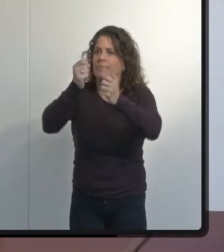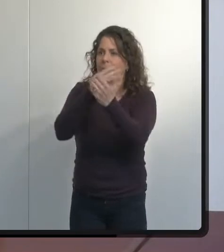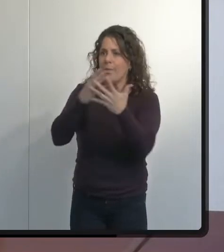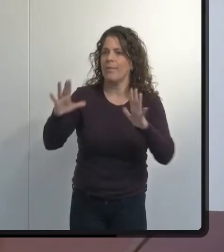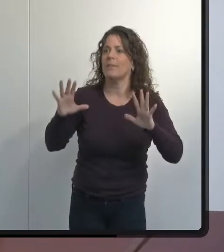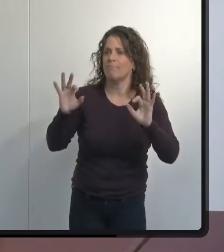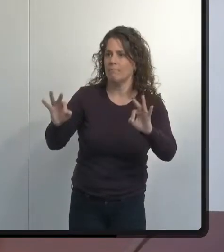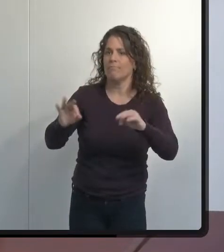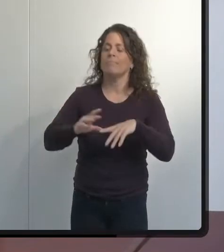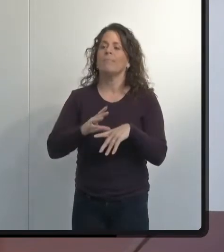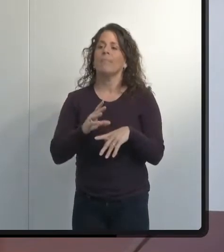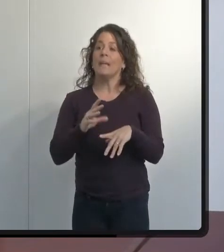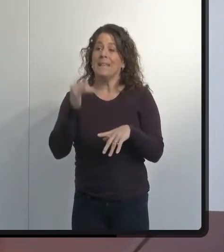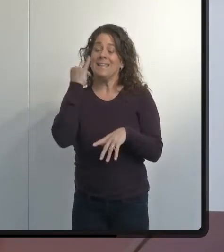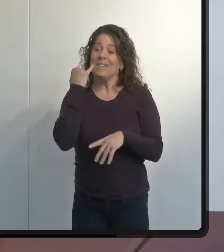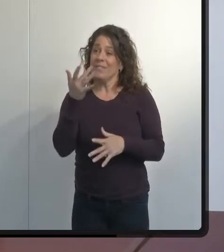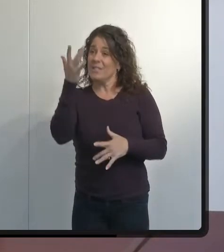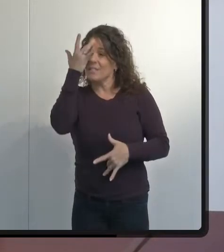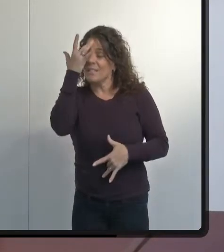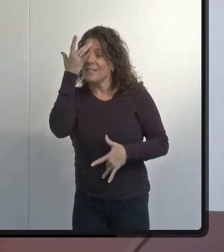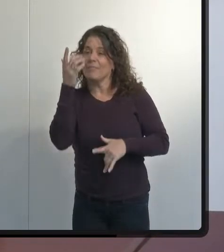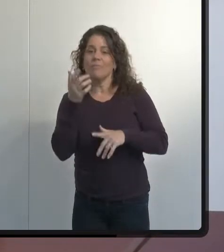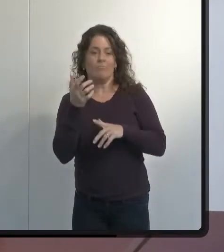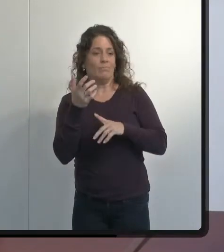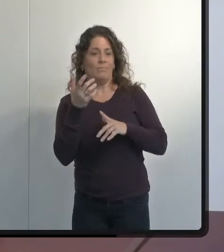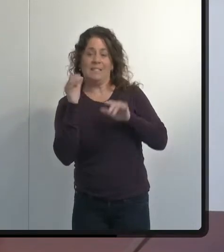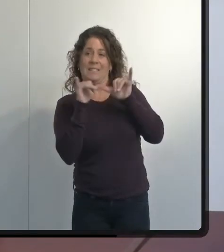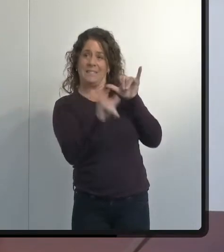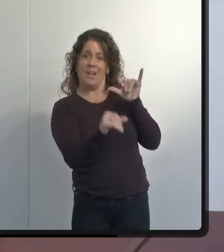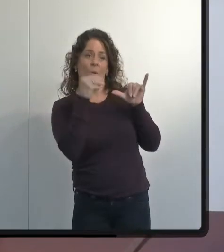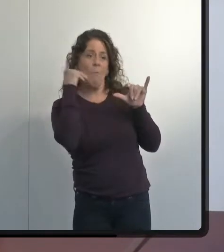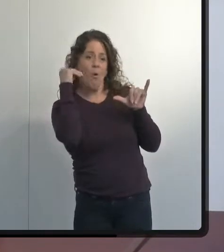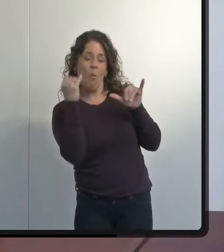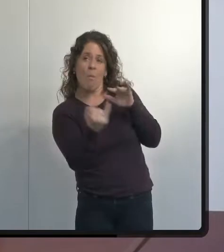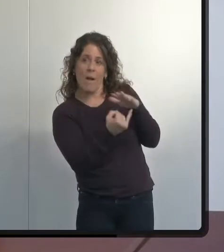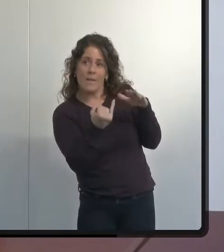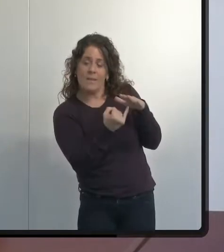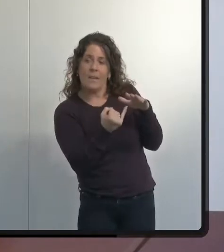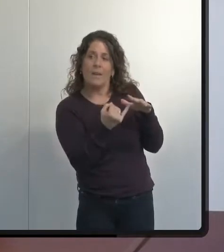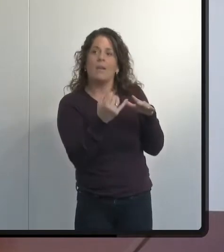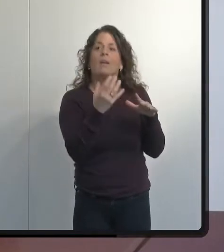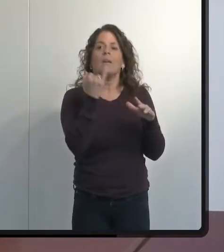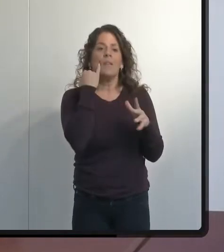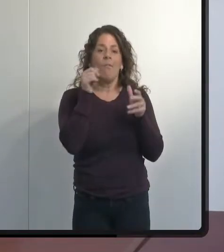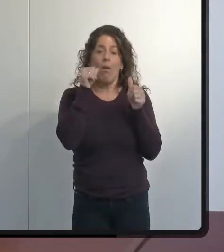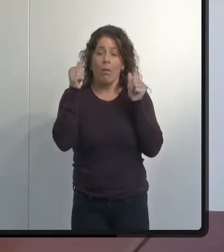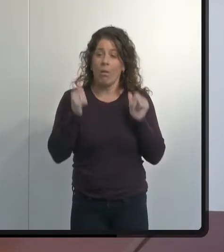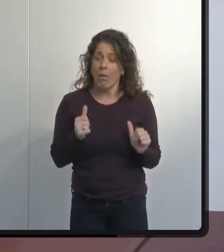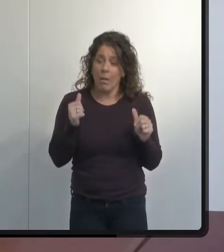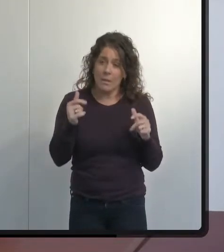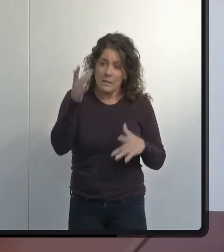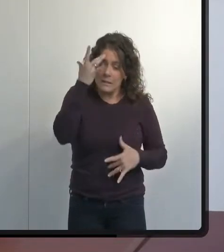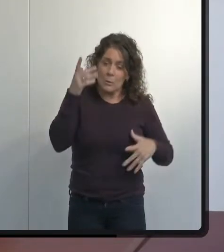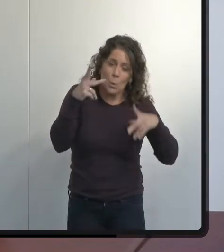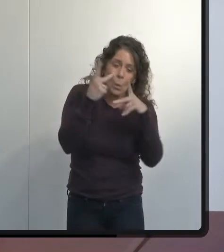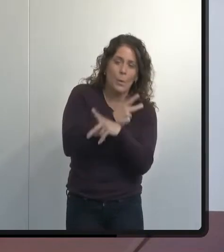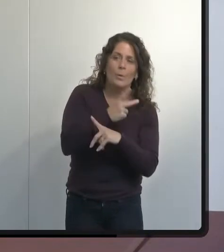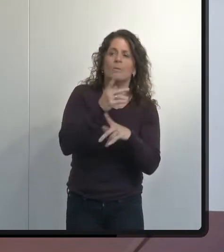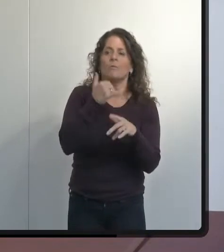isolate yourself at home. If your symptoms worsen, call your medical provider or the county clinics and follow their medical